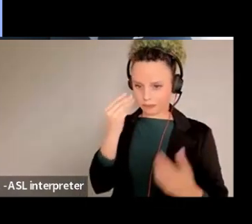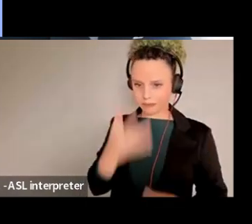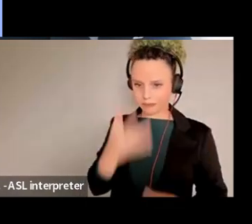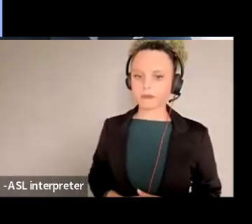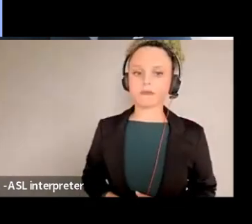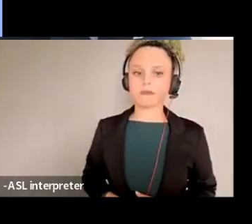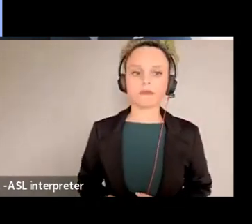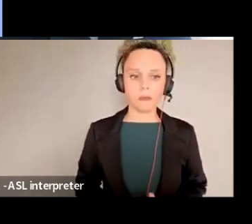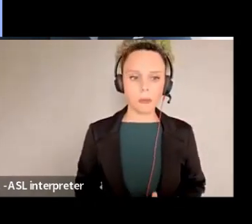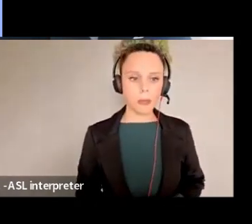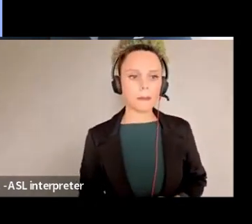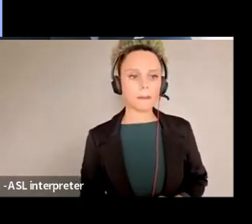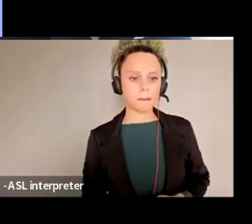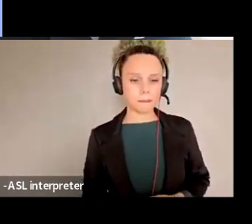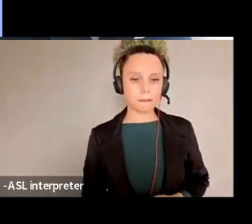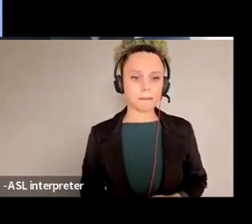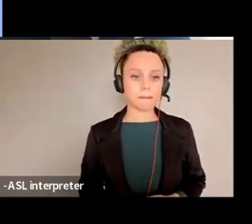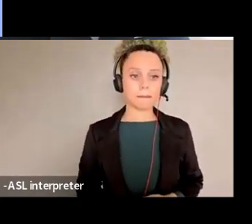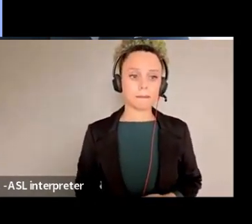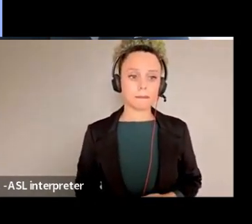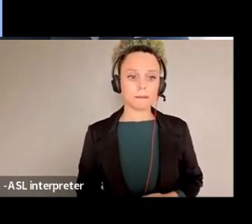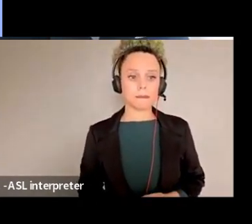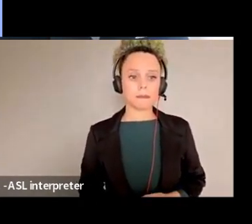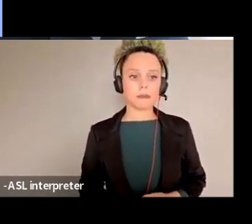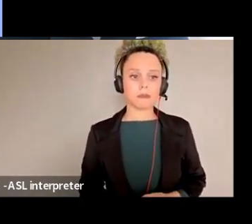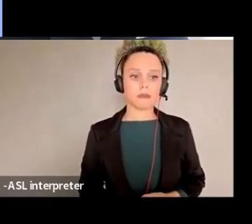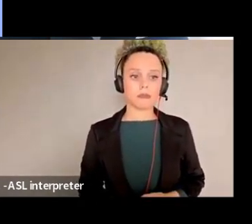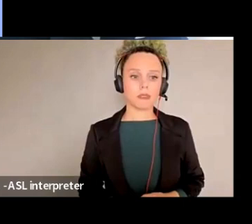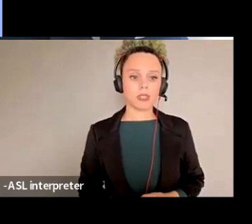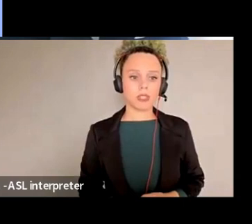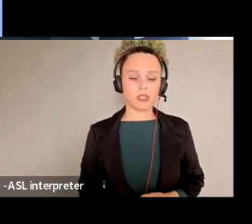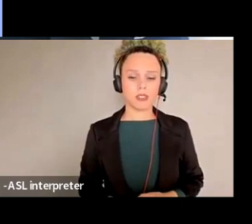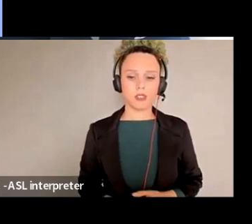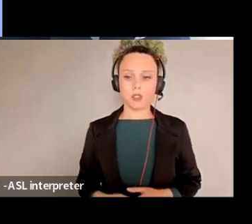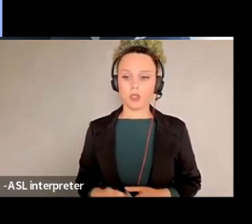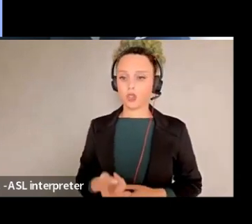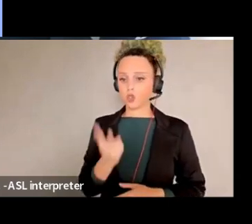don't have a disability, they just didn't state that they had one.